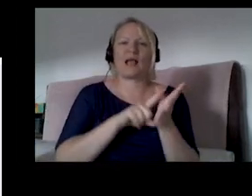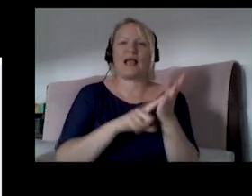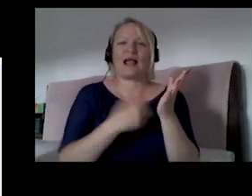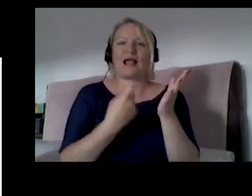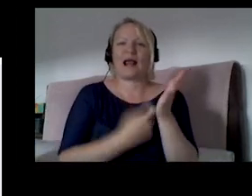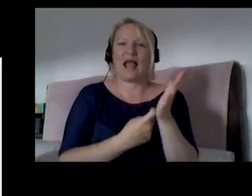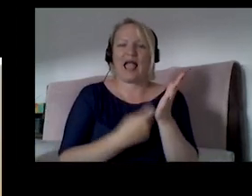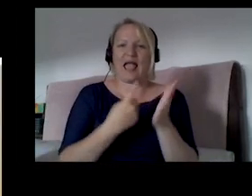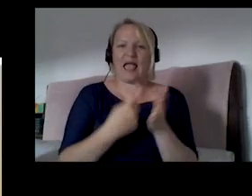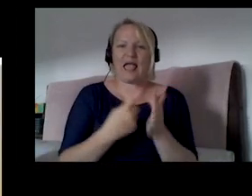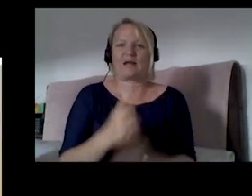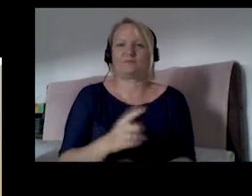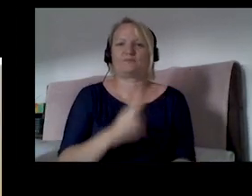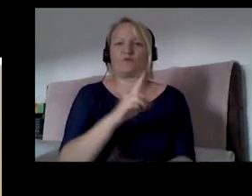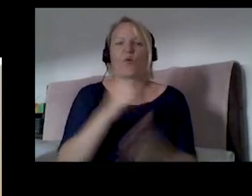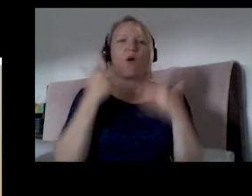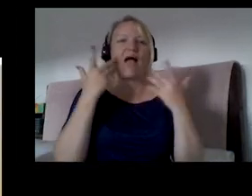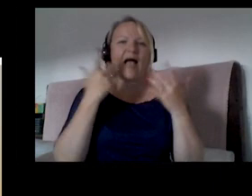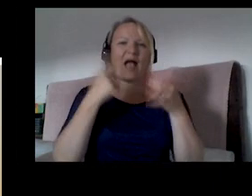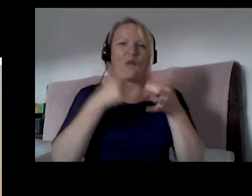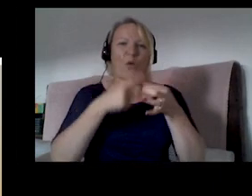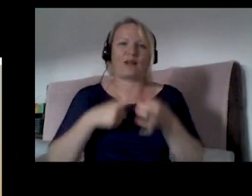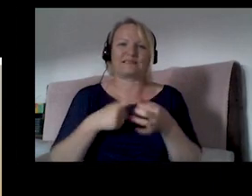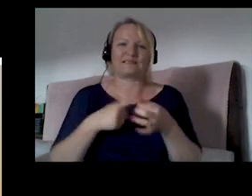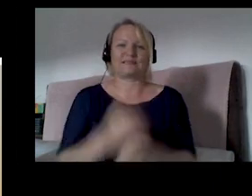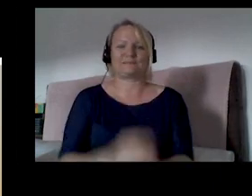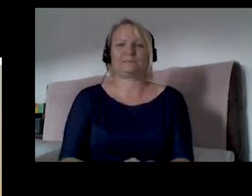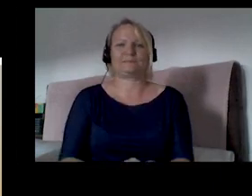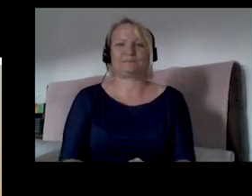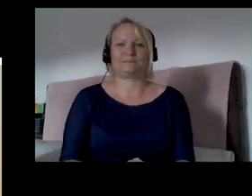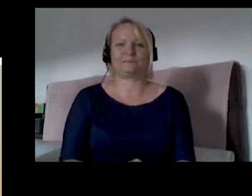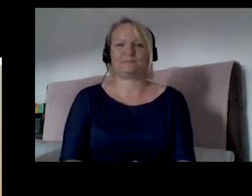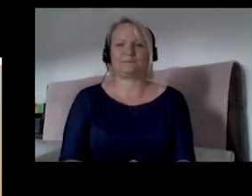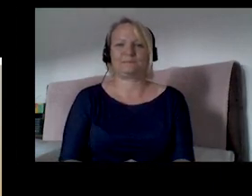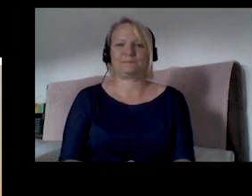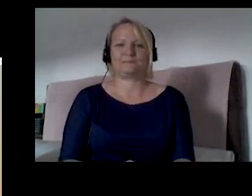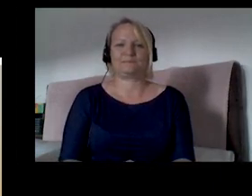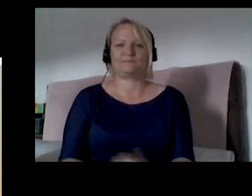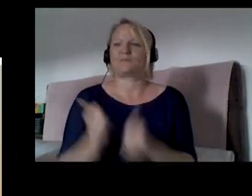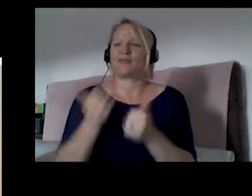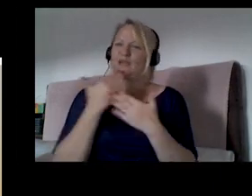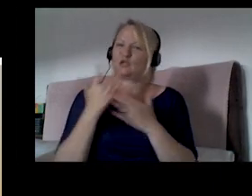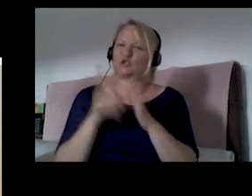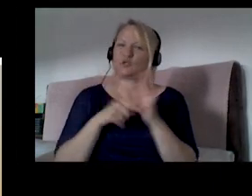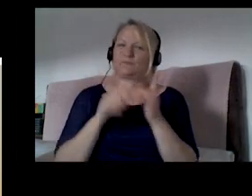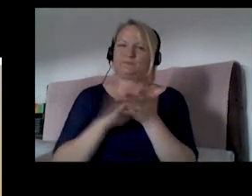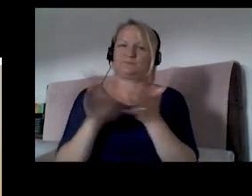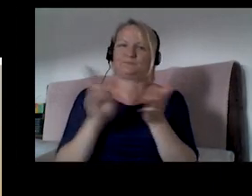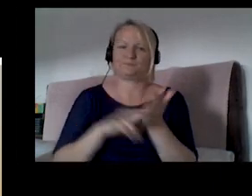I'll now hand over to my colleague Claire, who will talk about air quality.